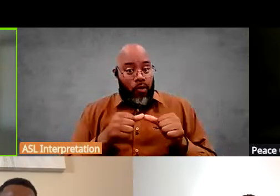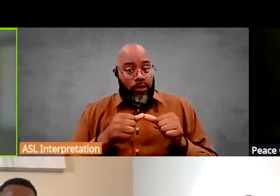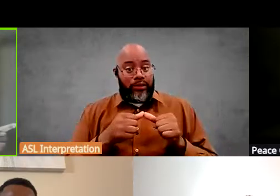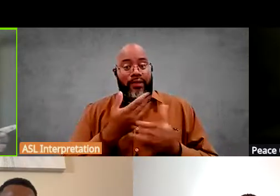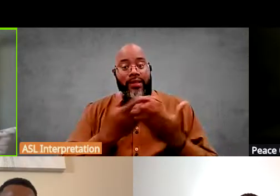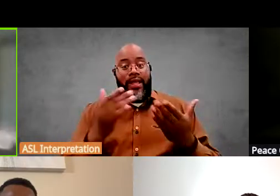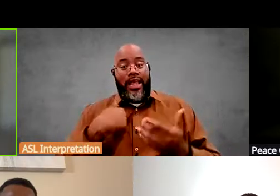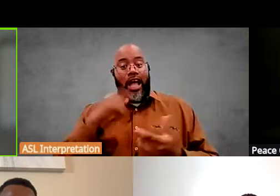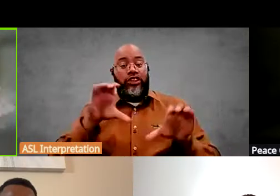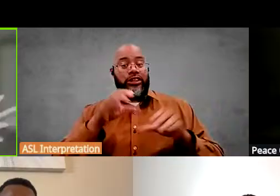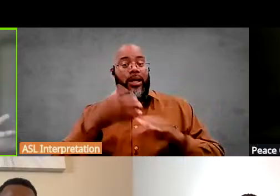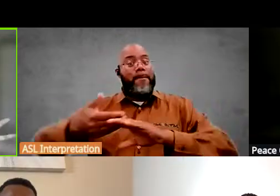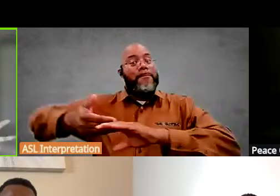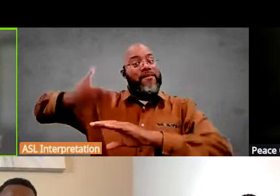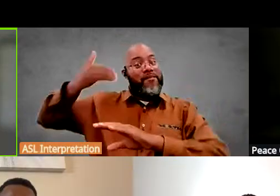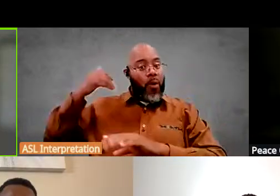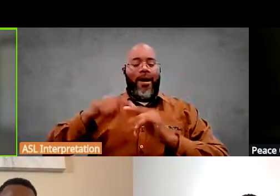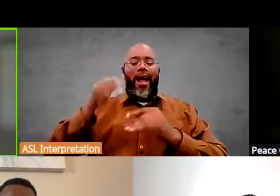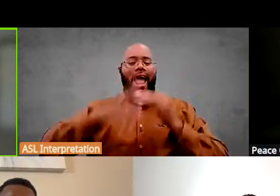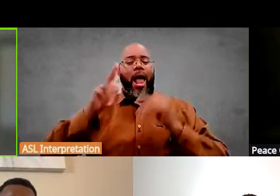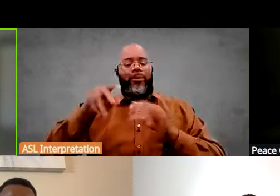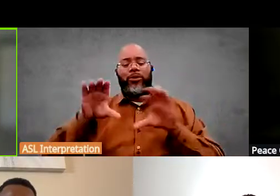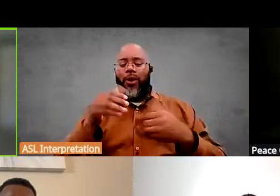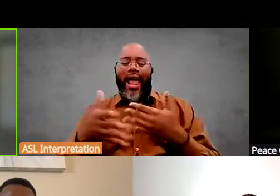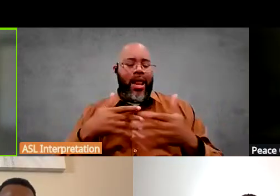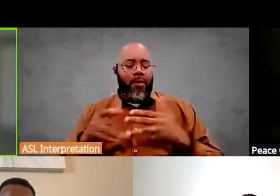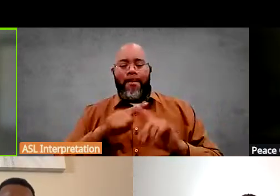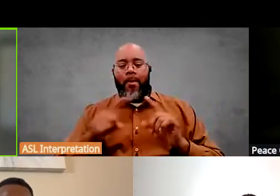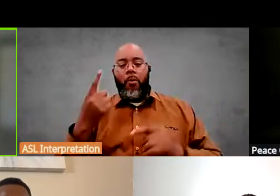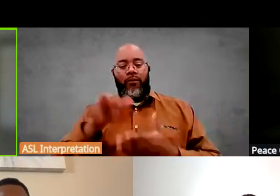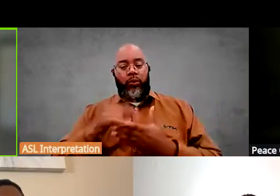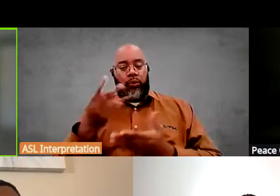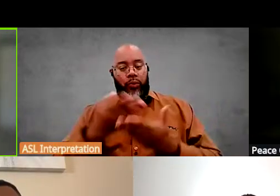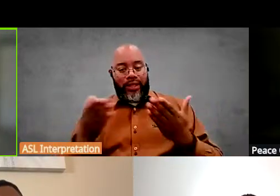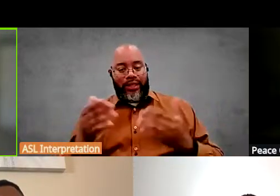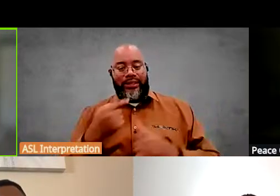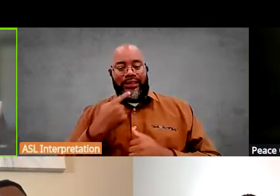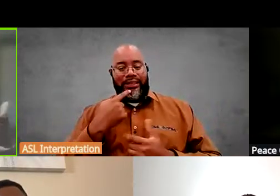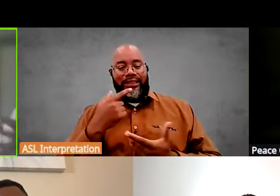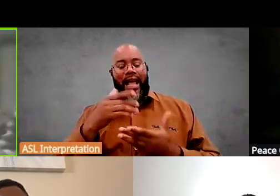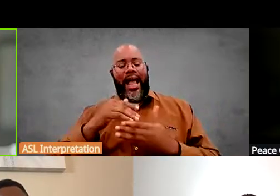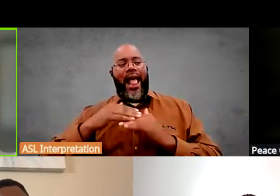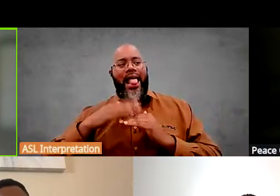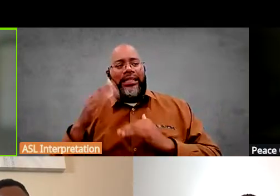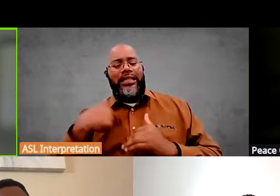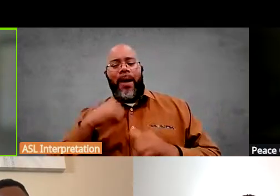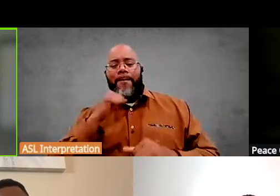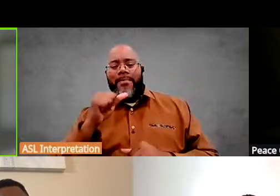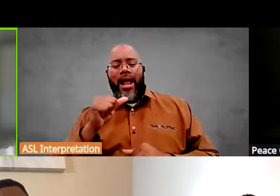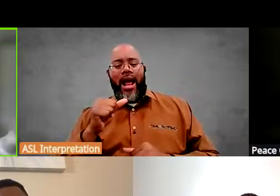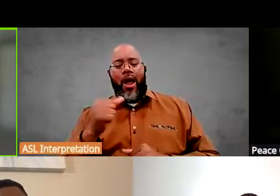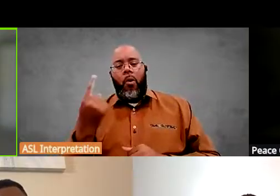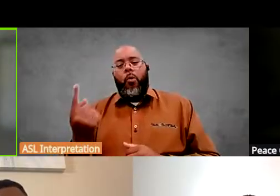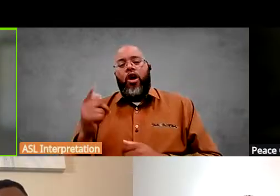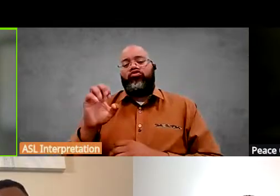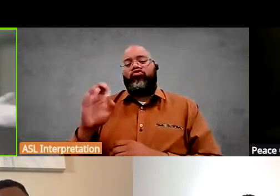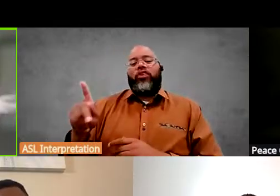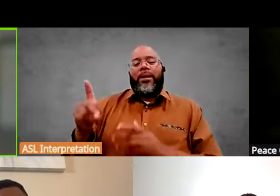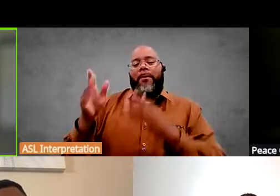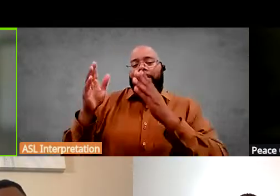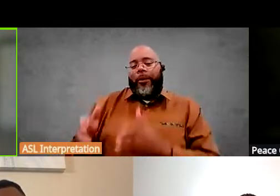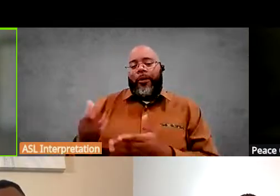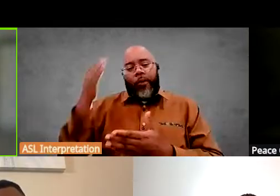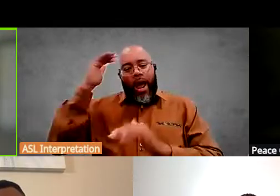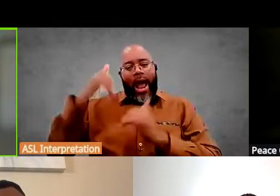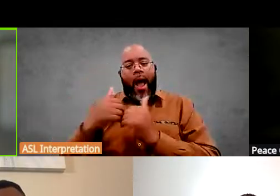should have done earlier, but ended up doing anyway. But it's like one of those two things I'm like, at least I'm not just a one-trick pony who knows how to like